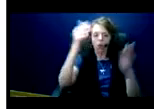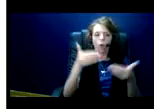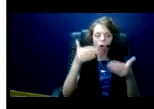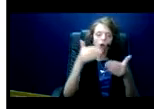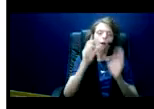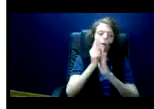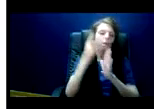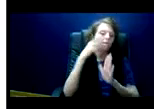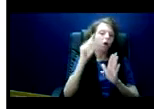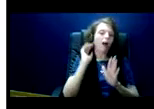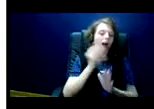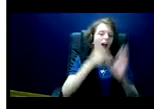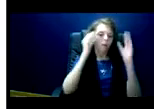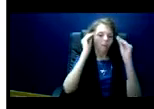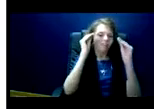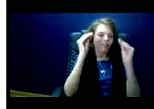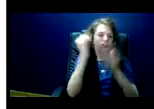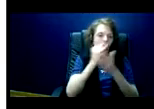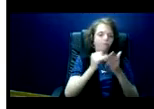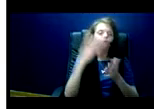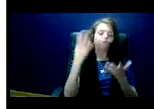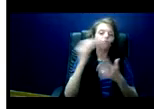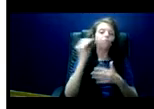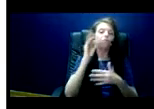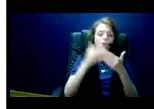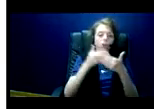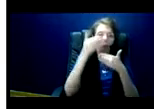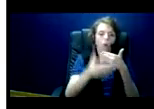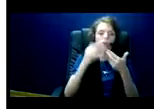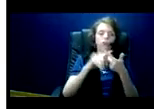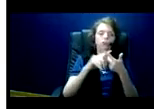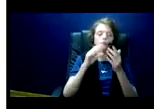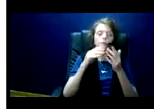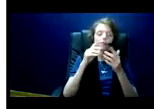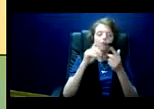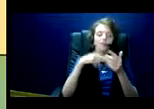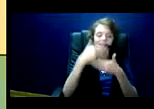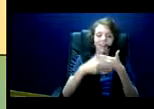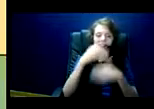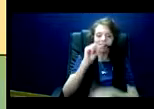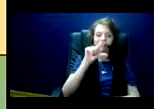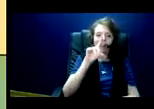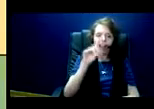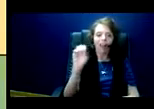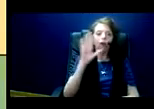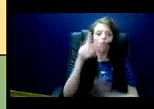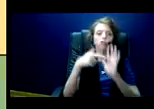artists. Digitally, it's a little bit different. And if we go to the next slide, it shows a virtual version that we can